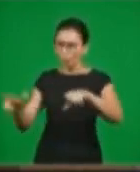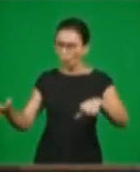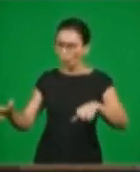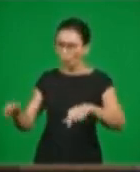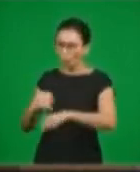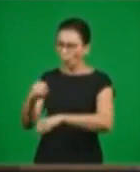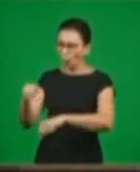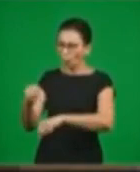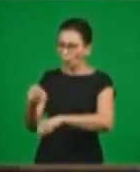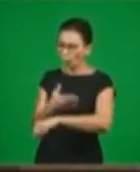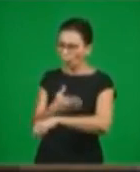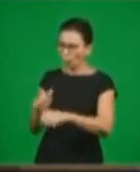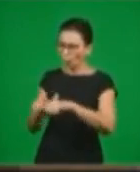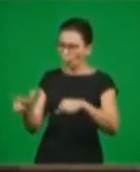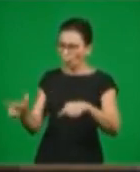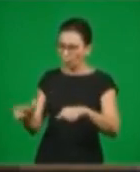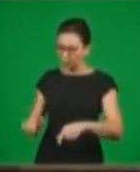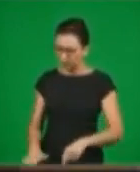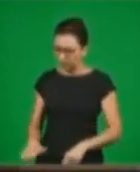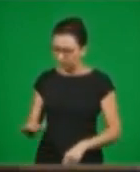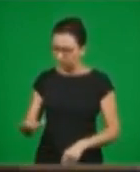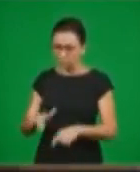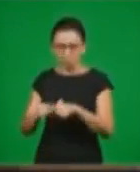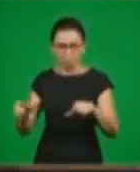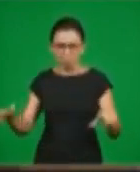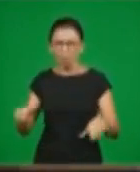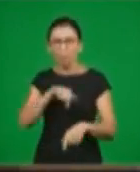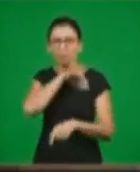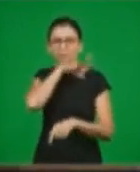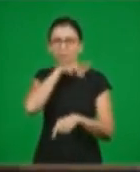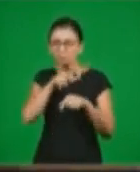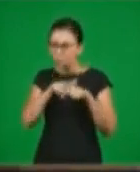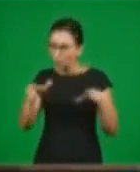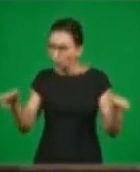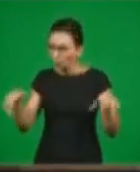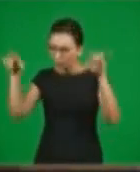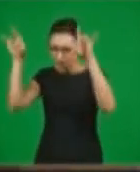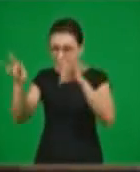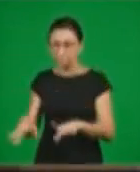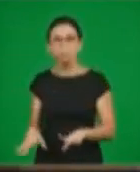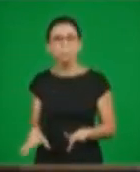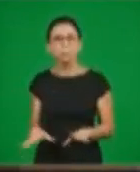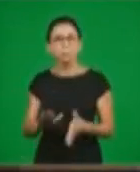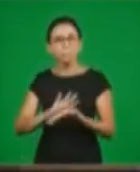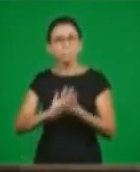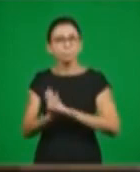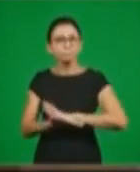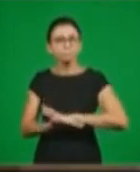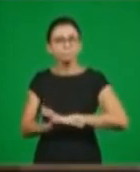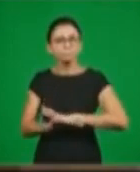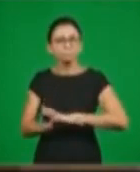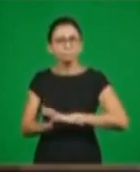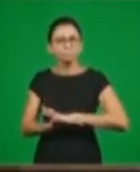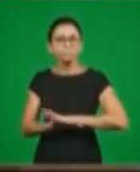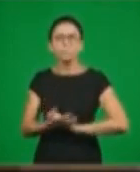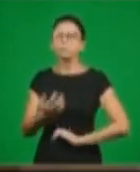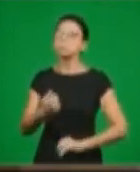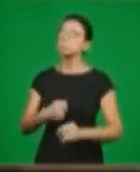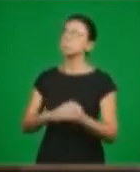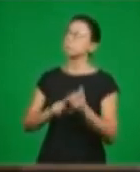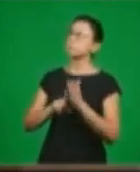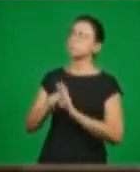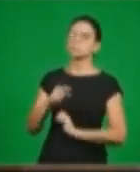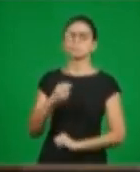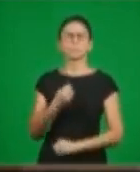empty, you know, without kids, you know, animals. Was left there. It was